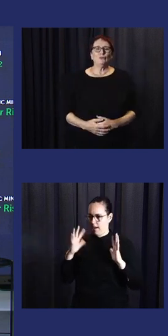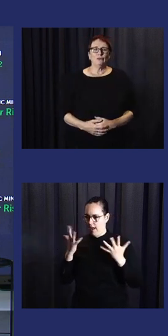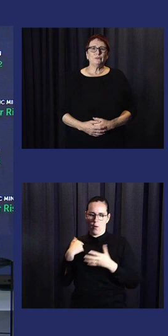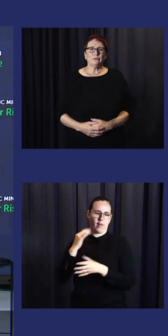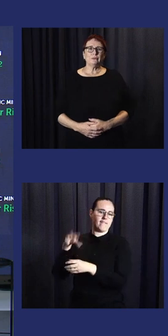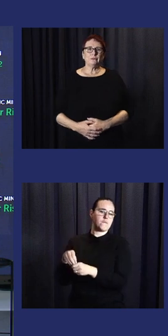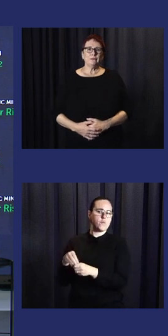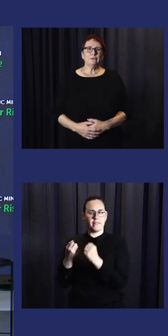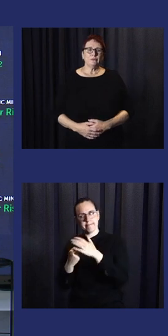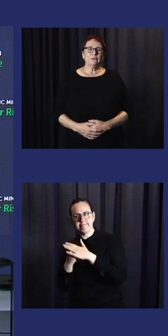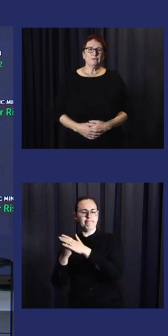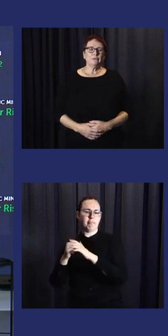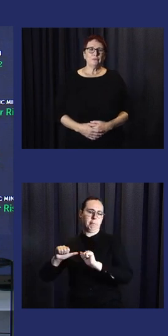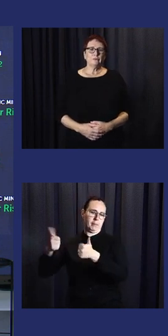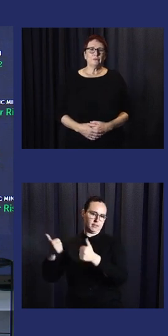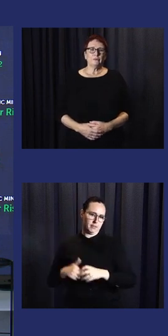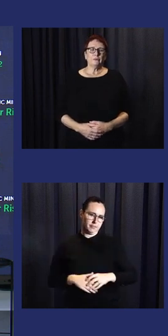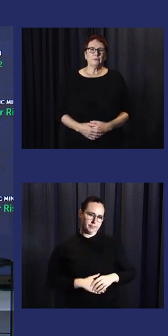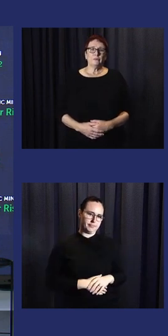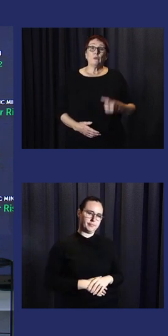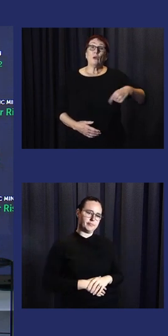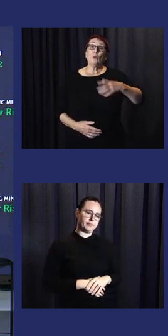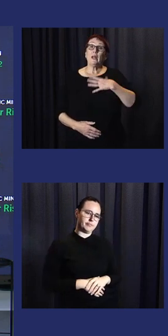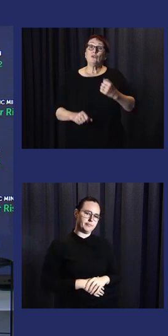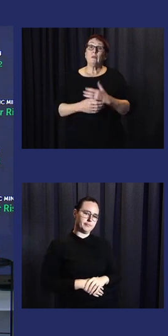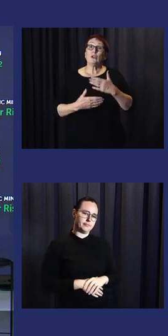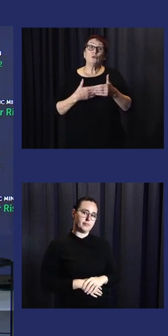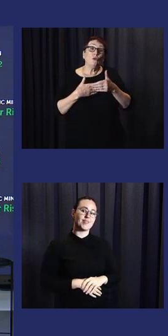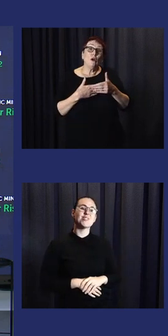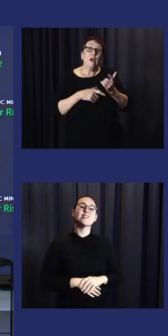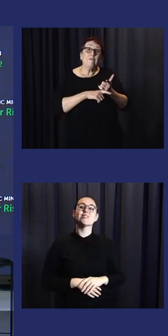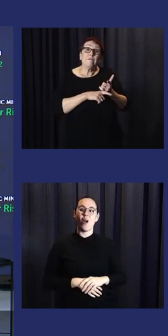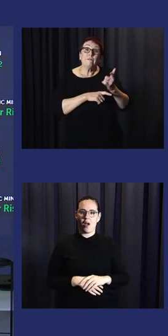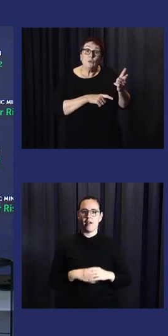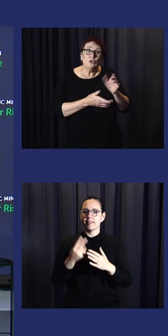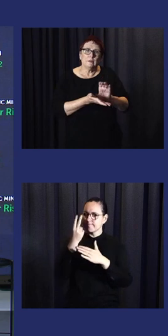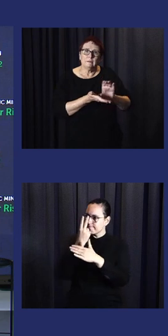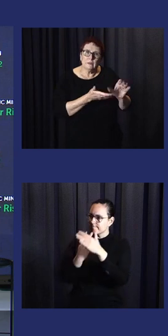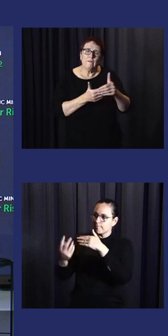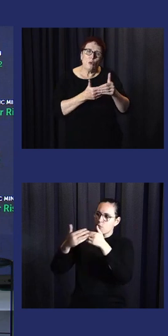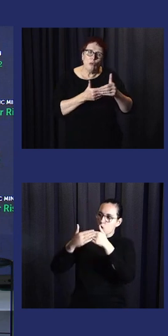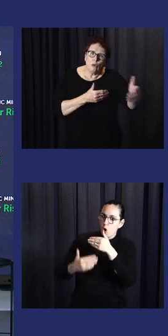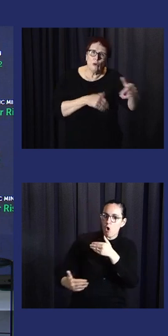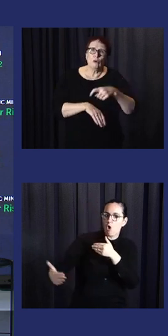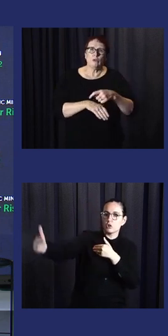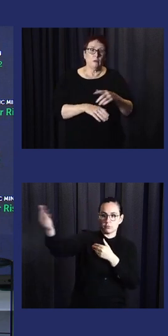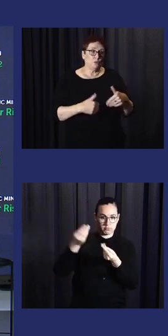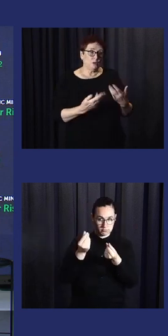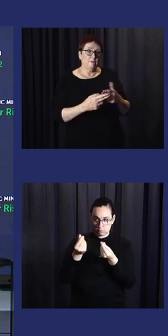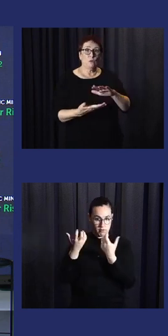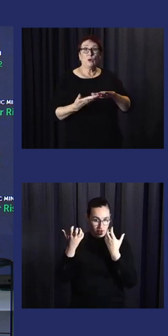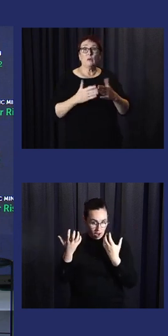that we need to ensure that longer-term DRR financing is available at community levels. This